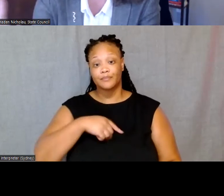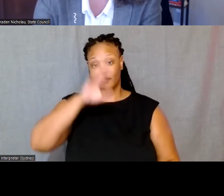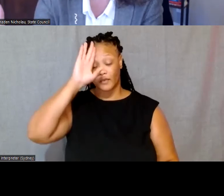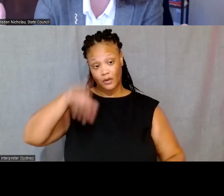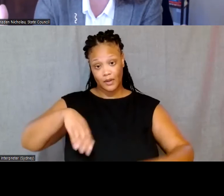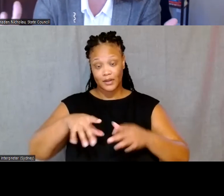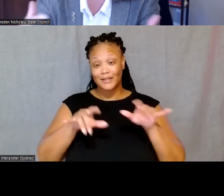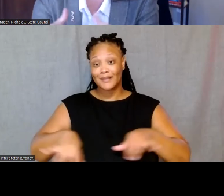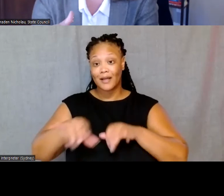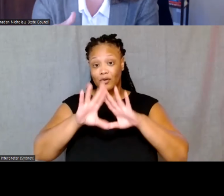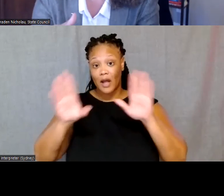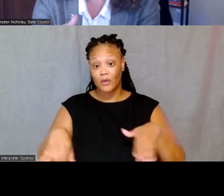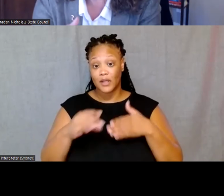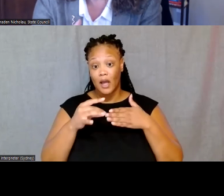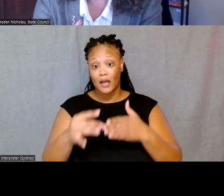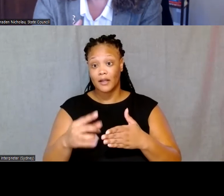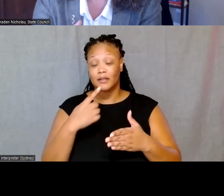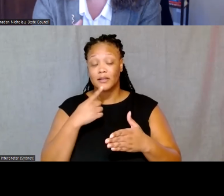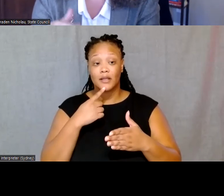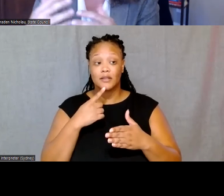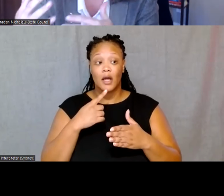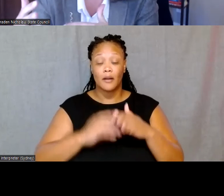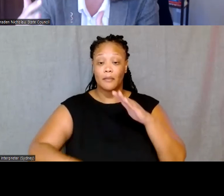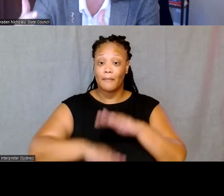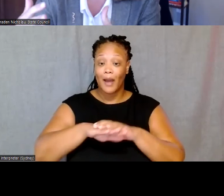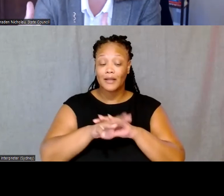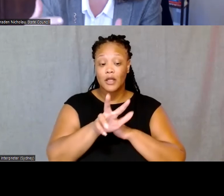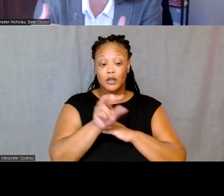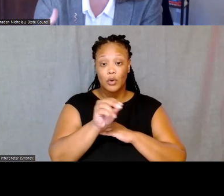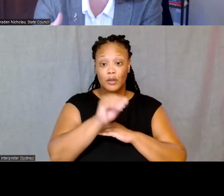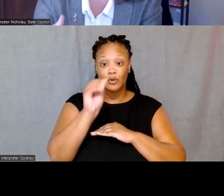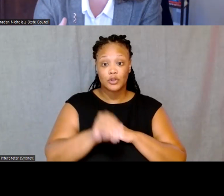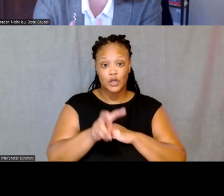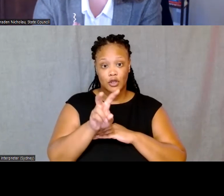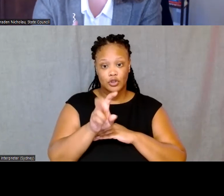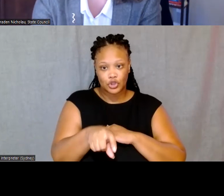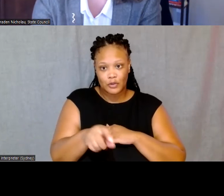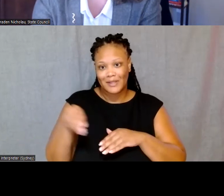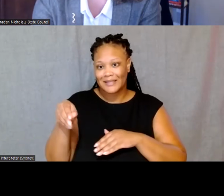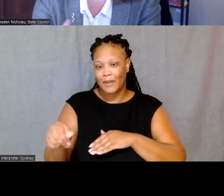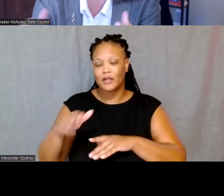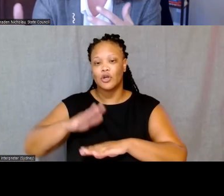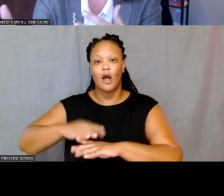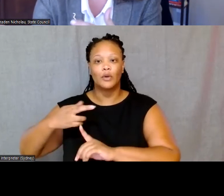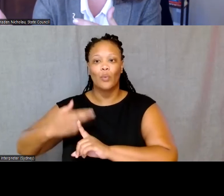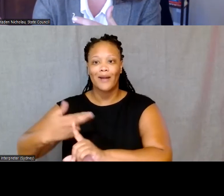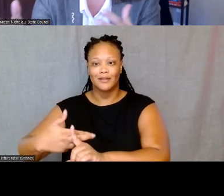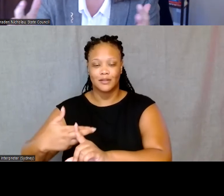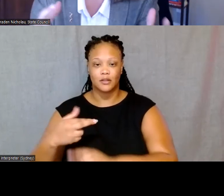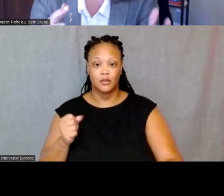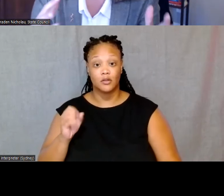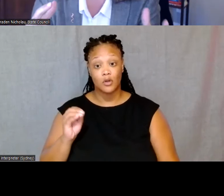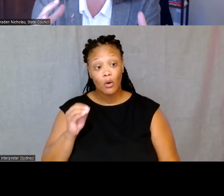housing guidelines suggest that no more than 30% of one's income should go towards rent. And so for people that